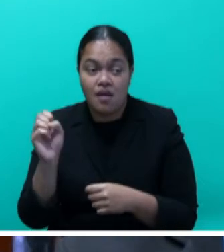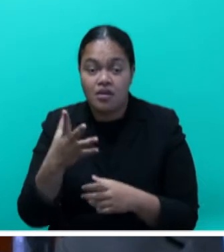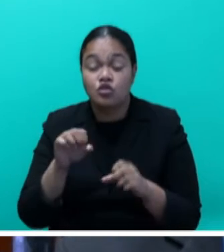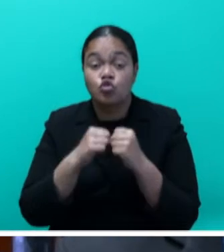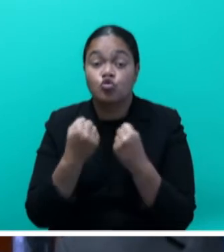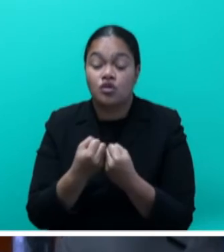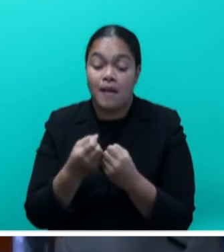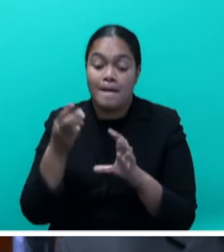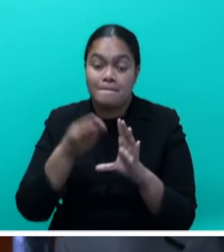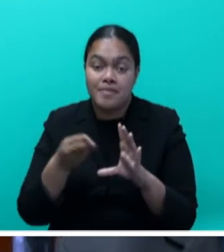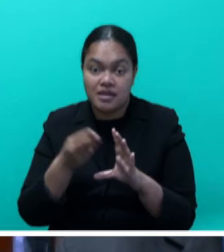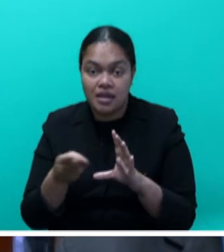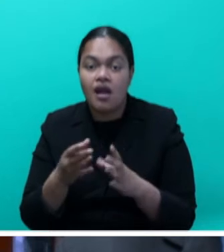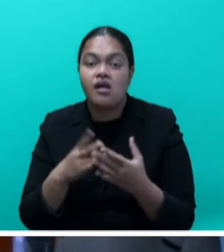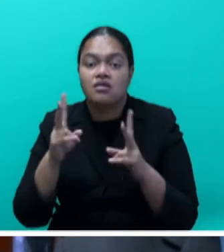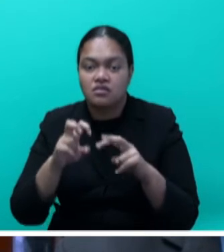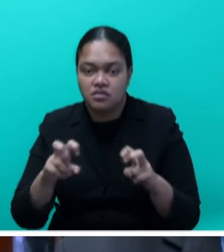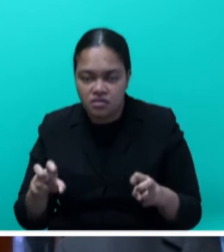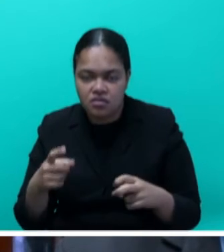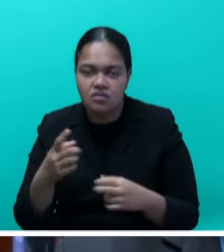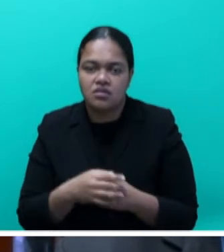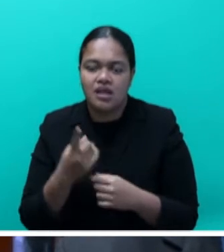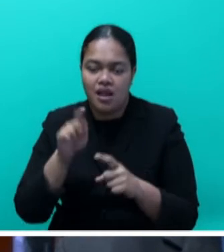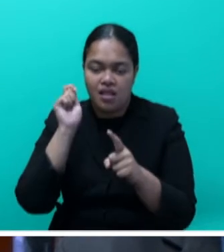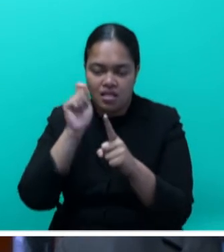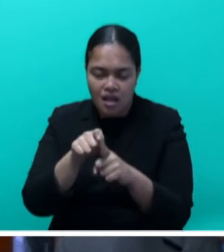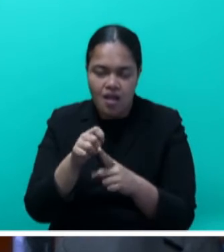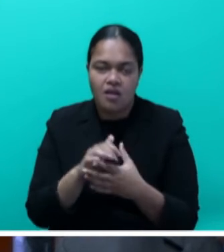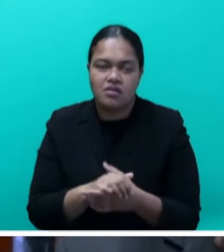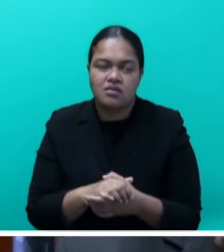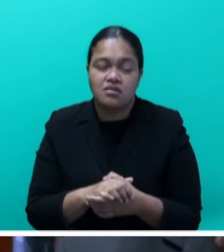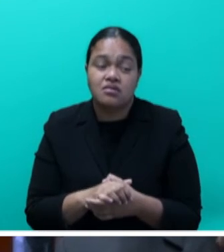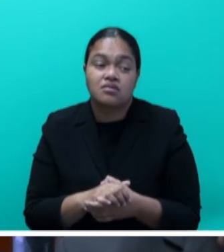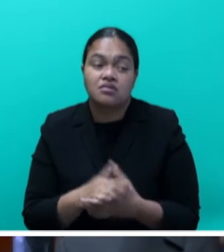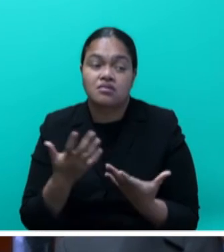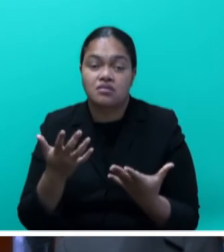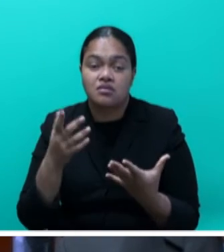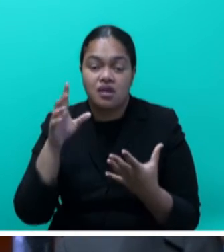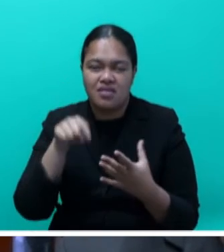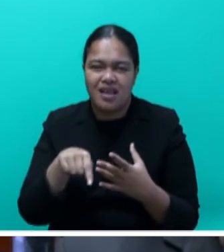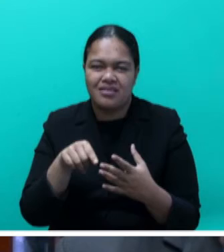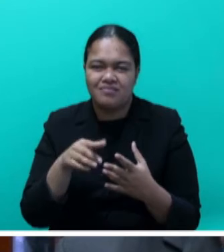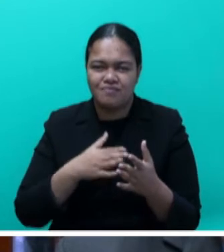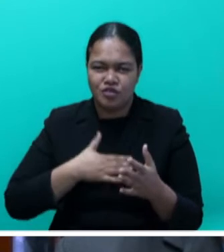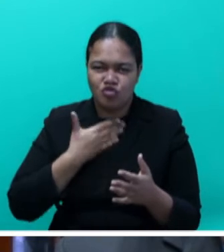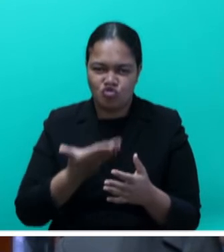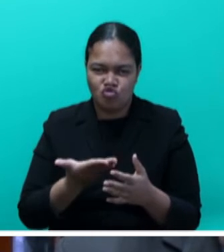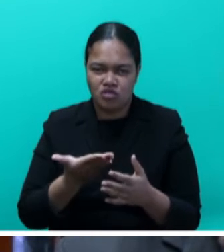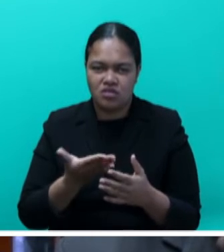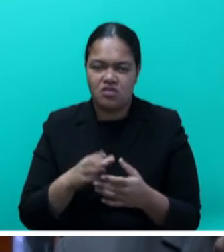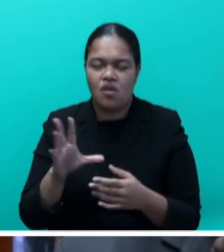media campaigns, search engine marketing, and targeted email initiatives, we aim to capture the interest of the